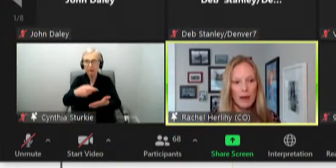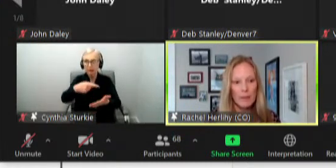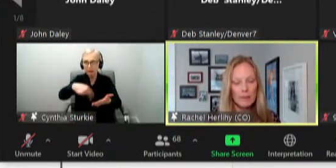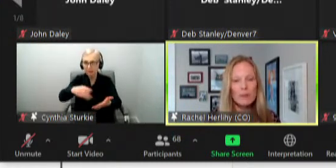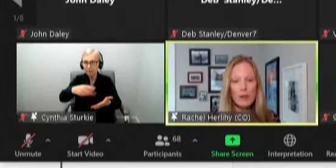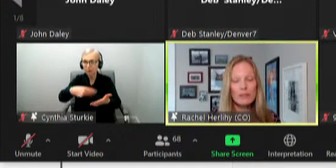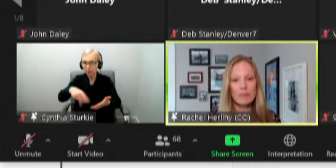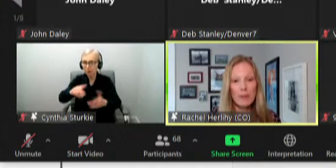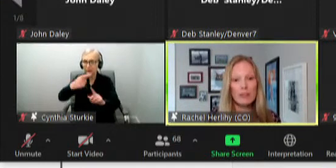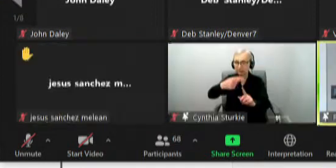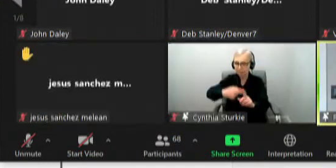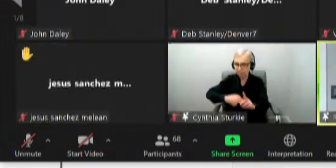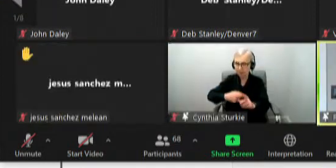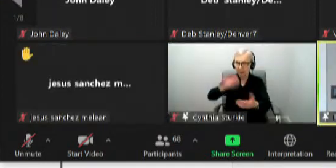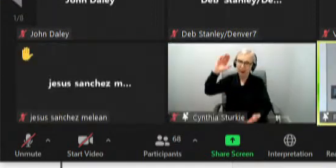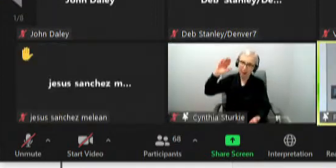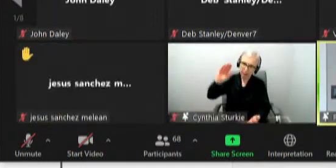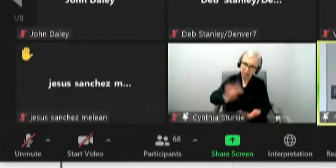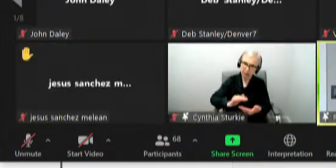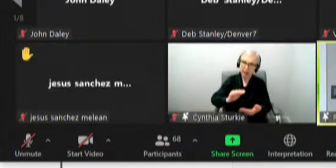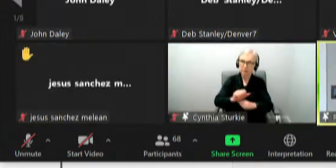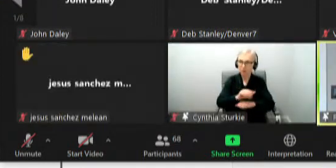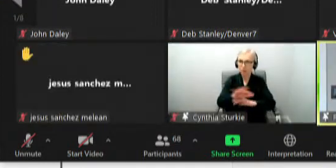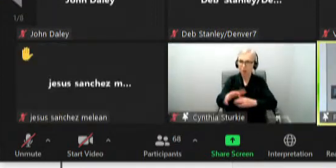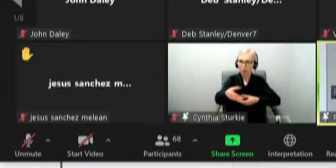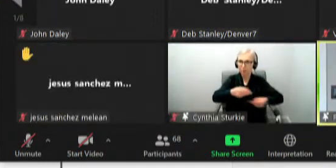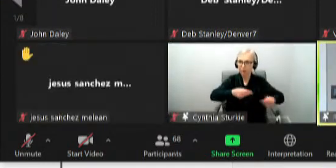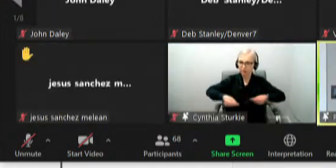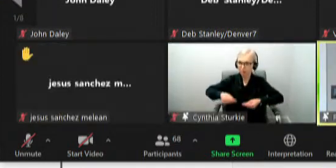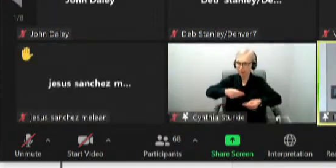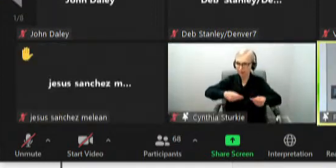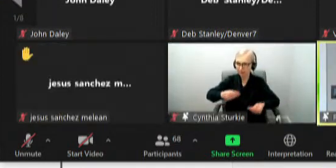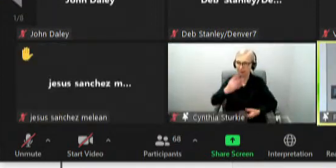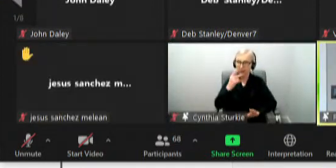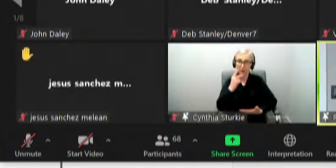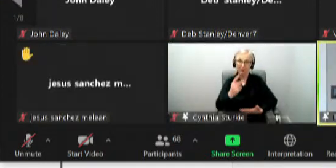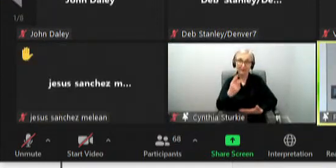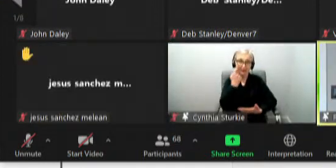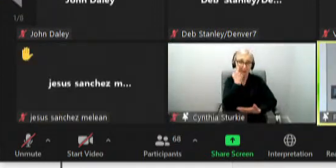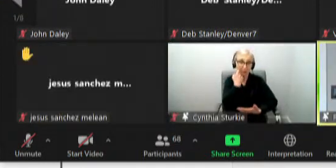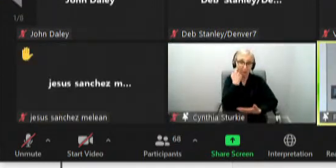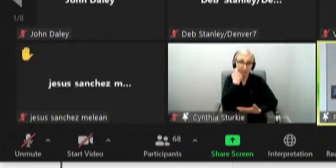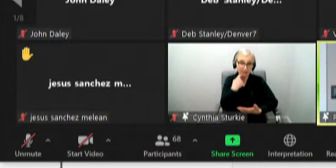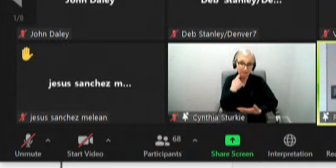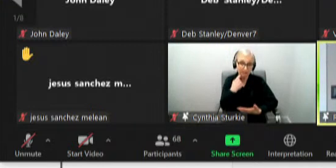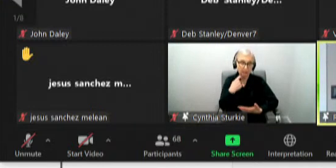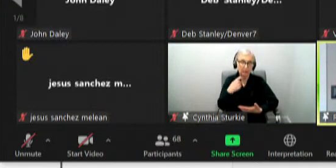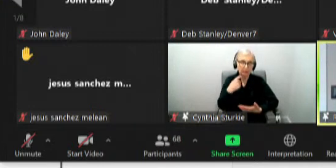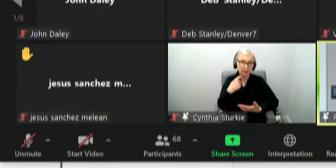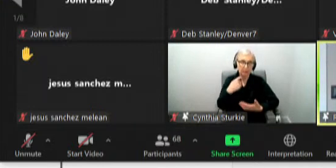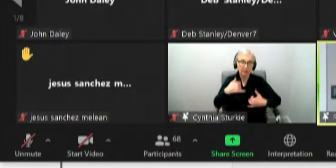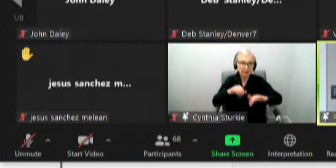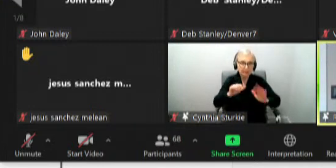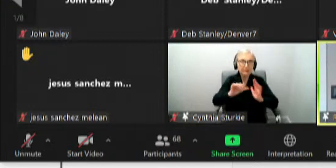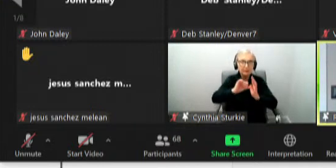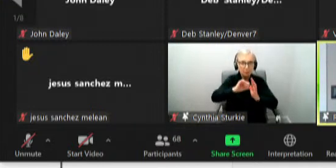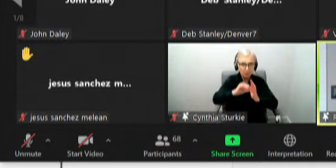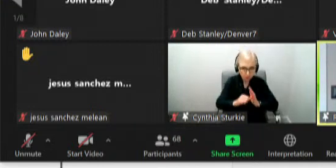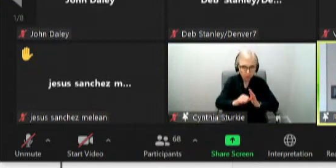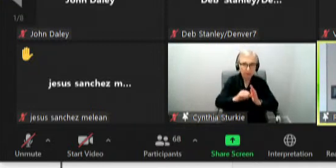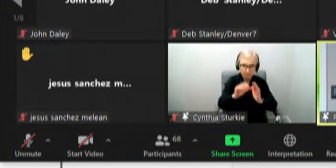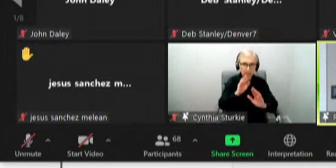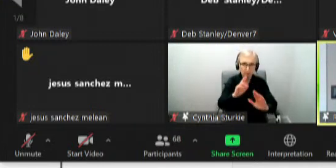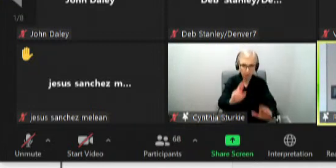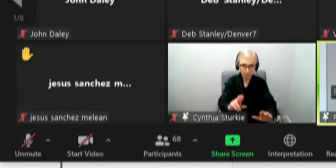potentially result in much less COVID-19 transmission than we have seen recently. But also they do highlight in their report